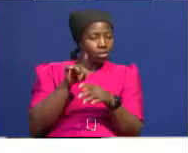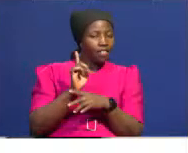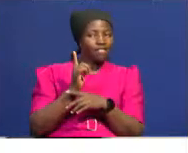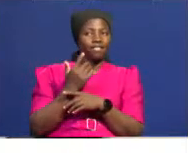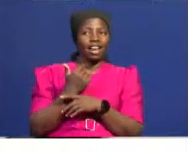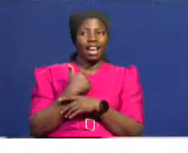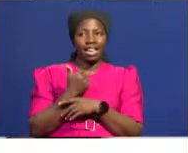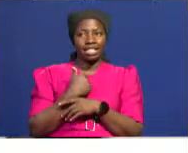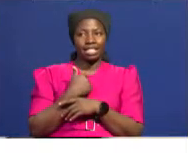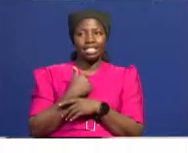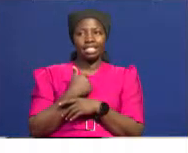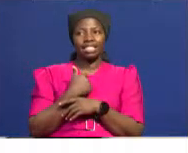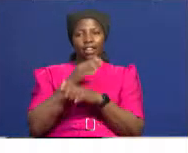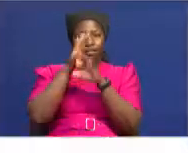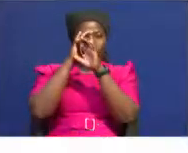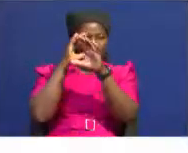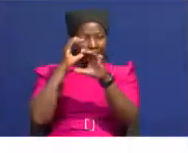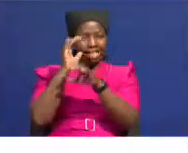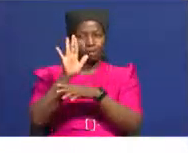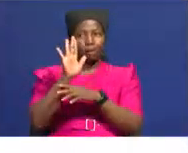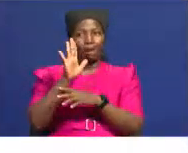death.